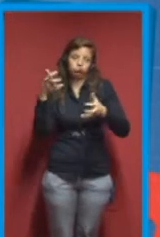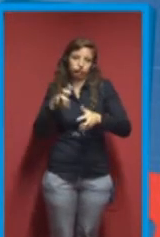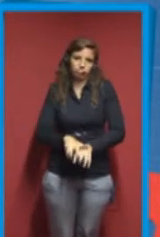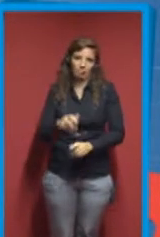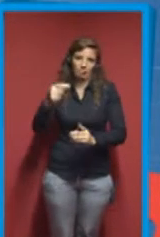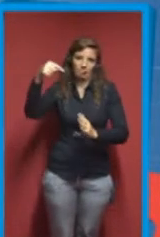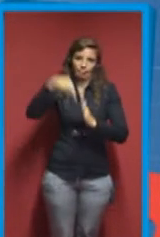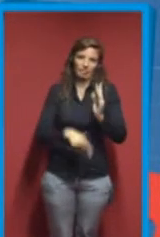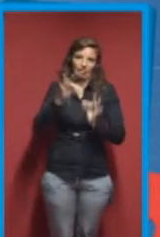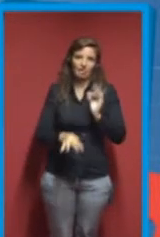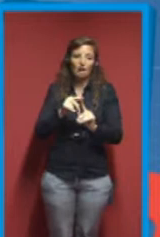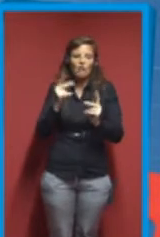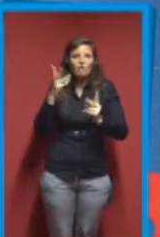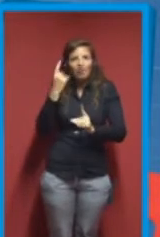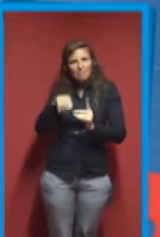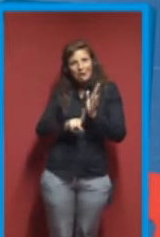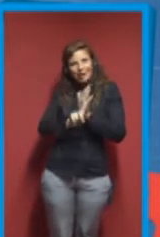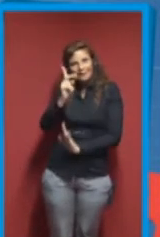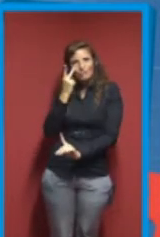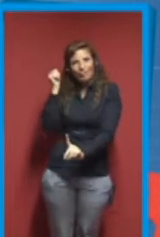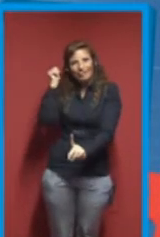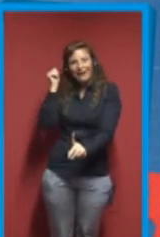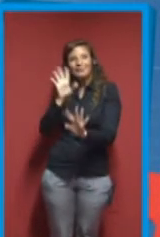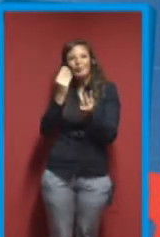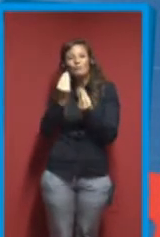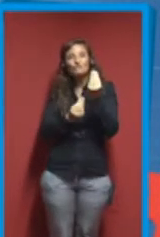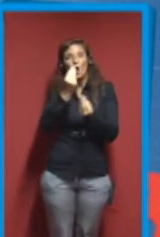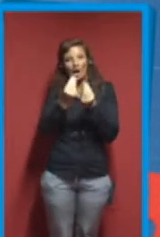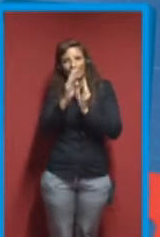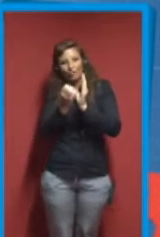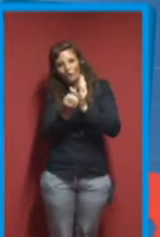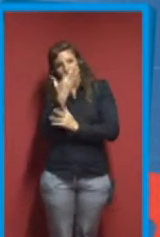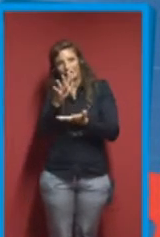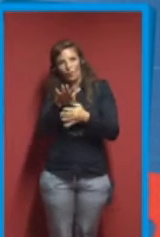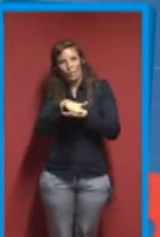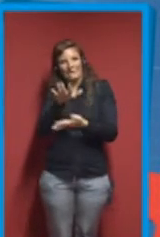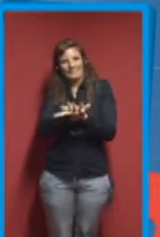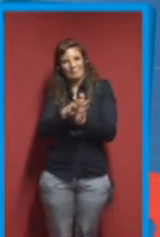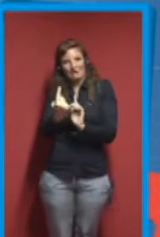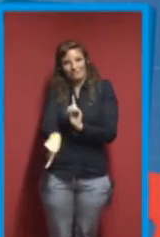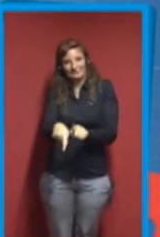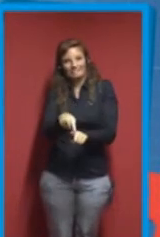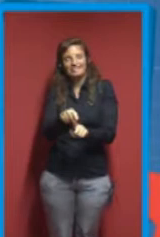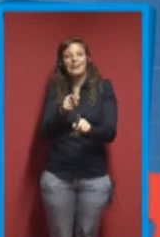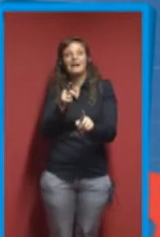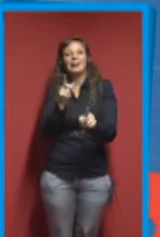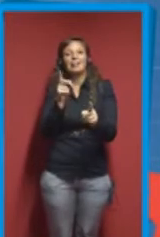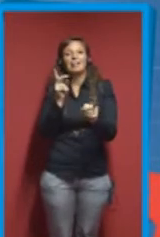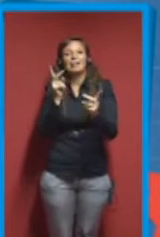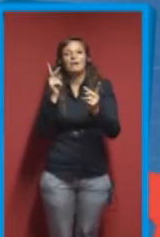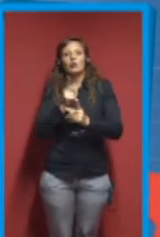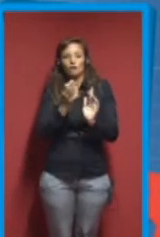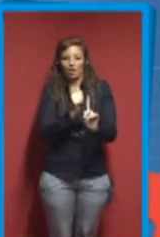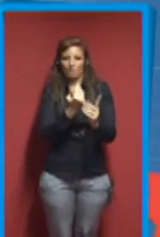result is a co-created toy. Each one of the dolls, apart from these four, each one of the dolls are completely unique to the little